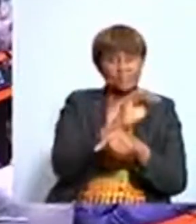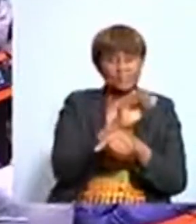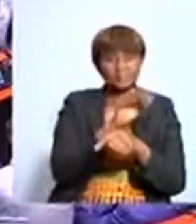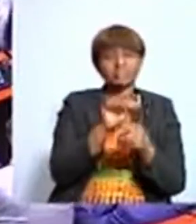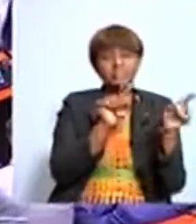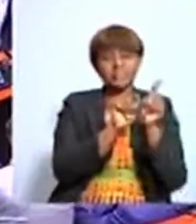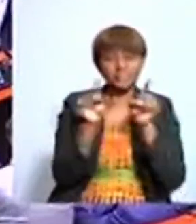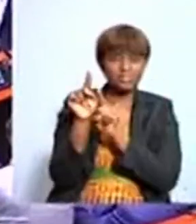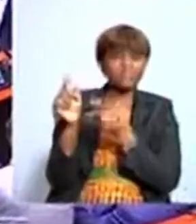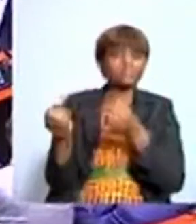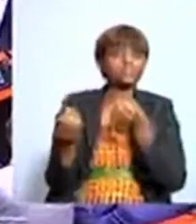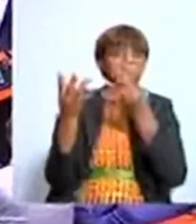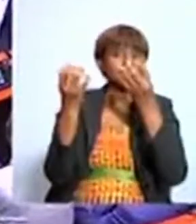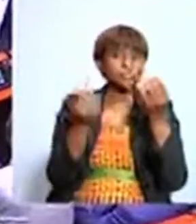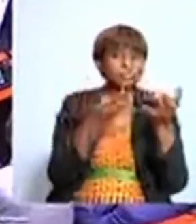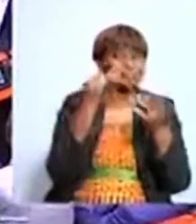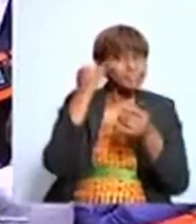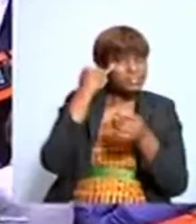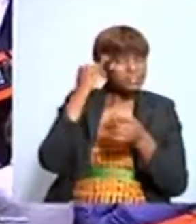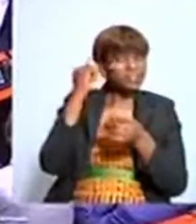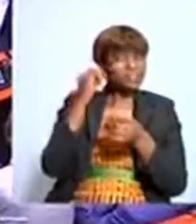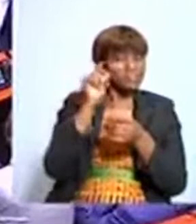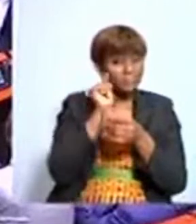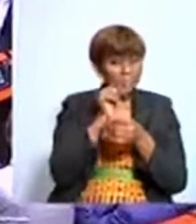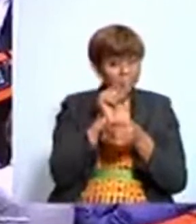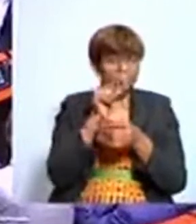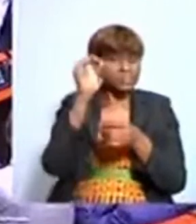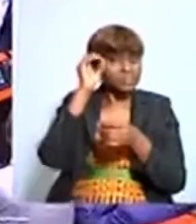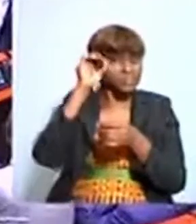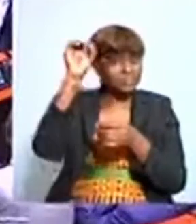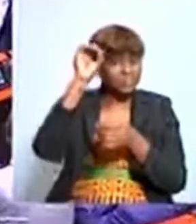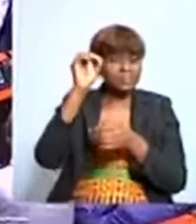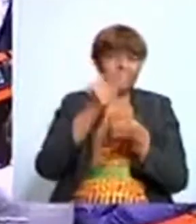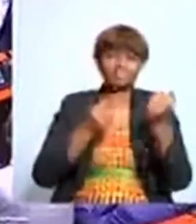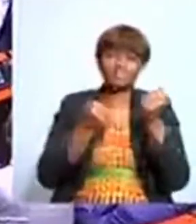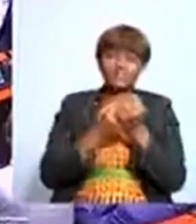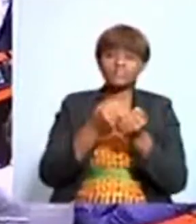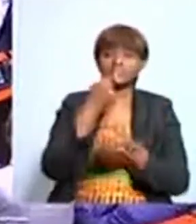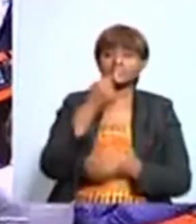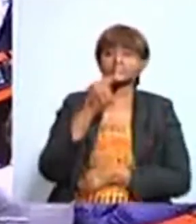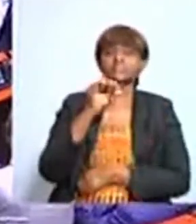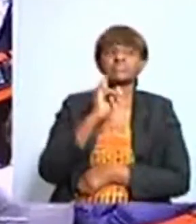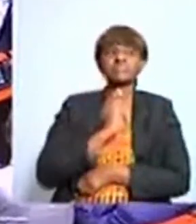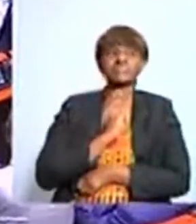As many of that opinion say aye.